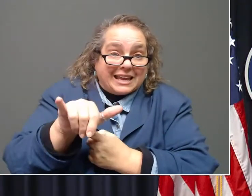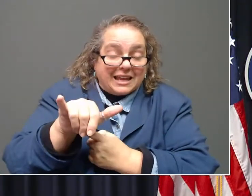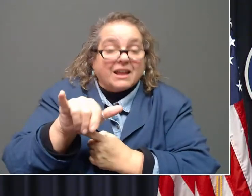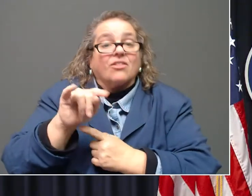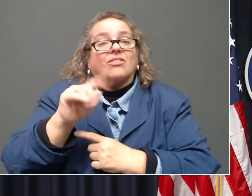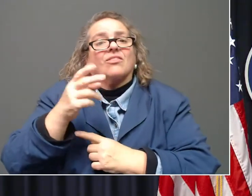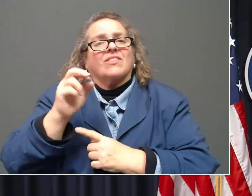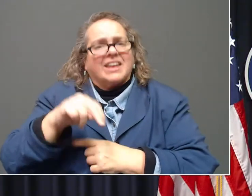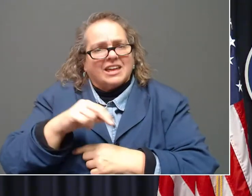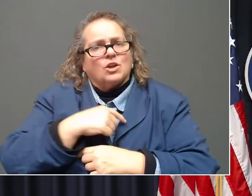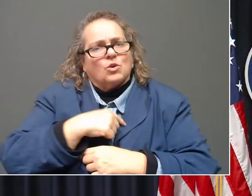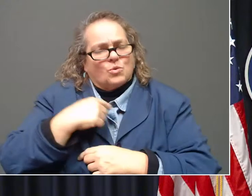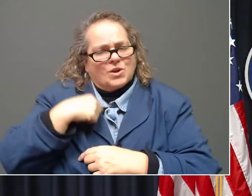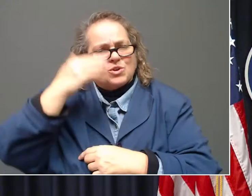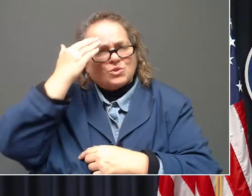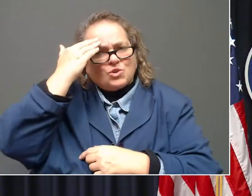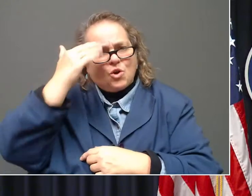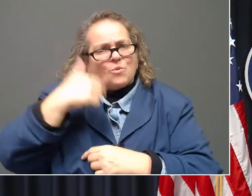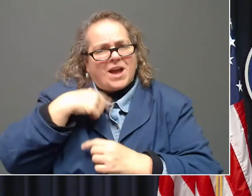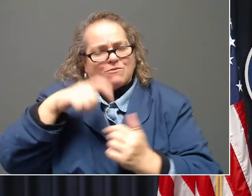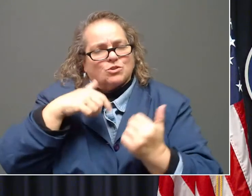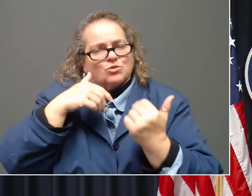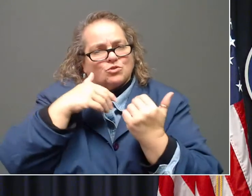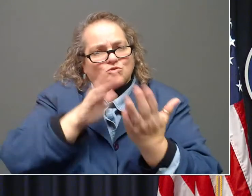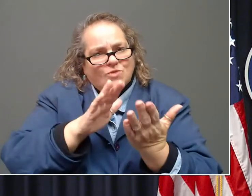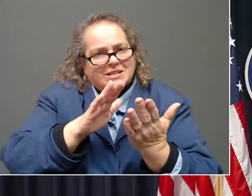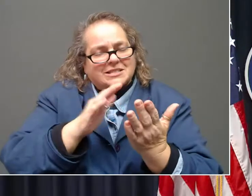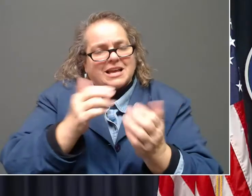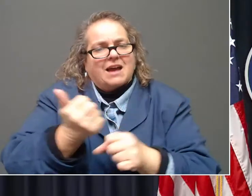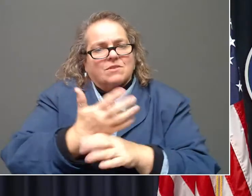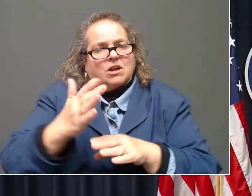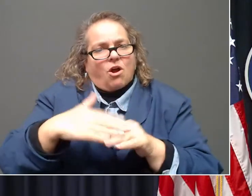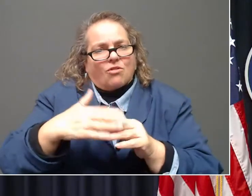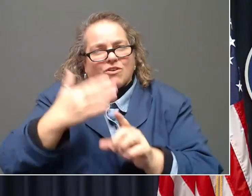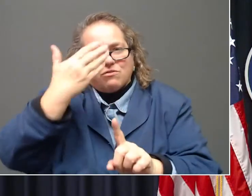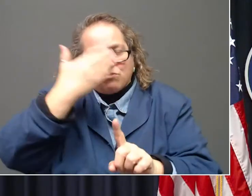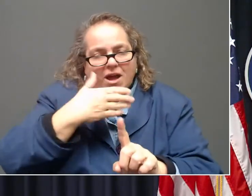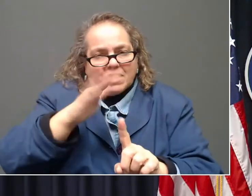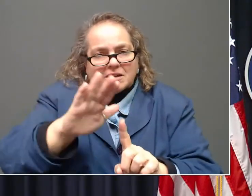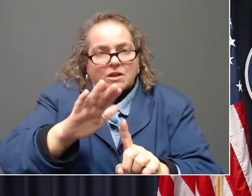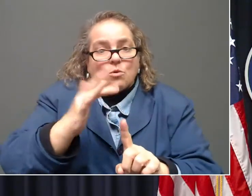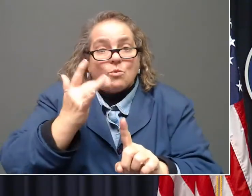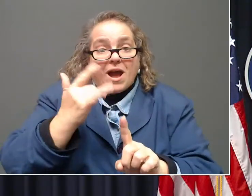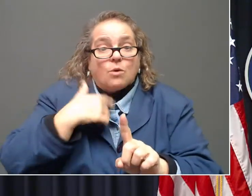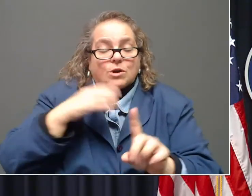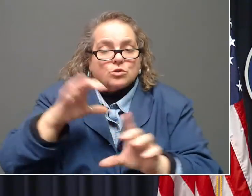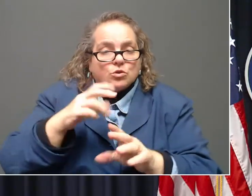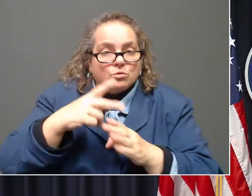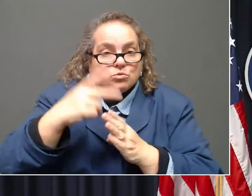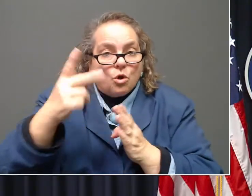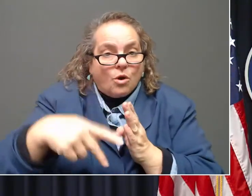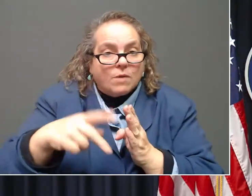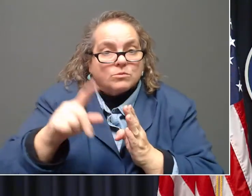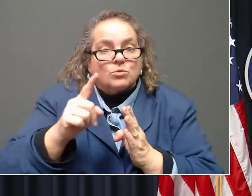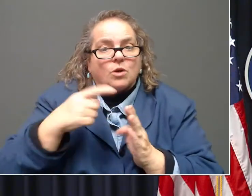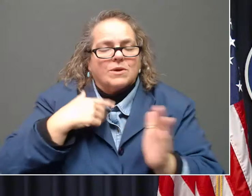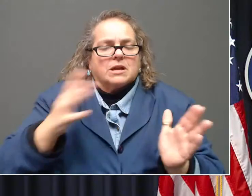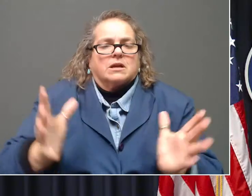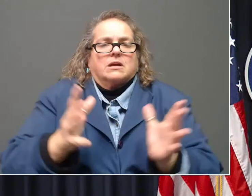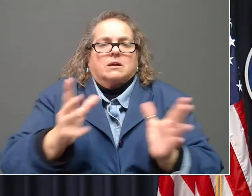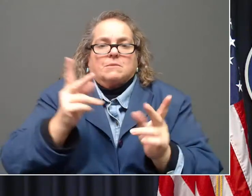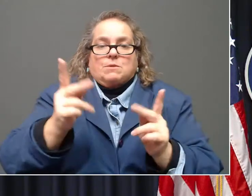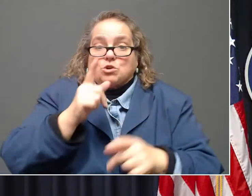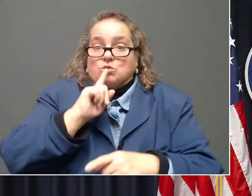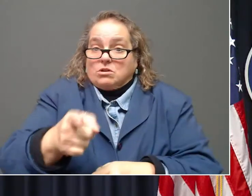need an equitable rollout of this vaccine, but that also there is real hesitancy out there. We're not being impacted right